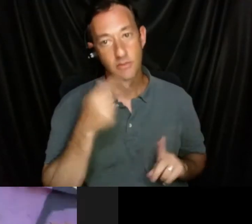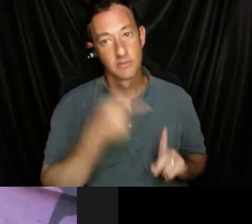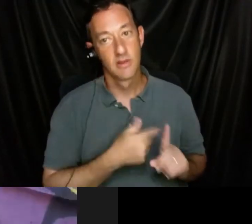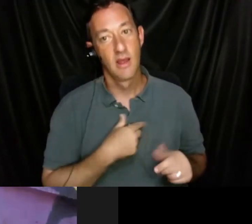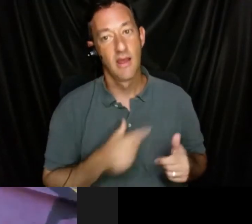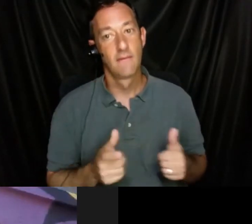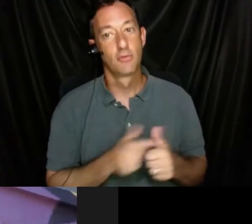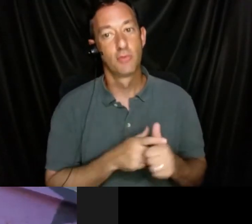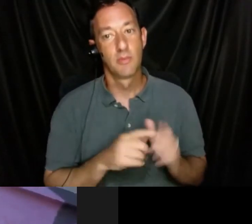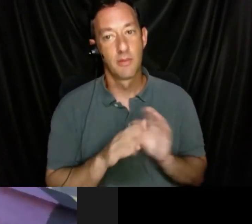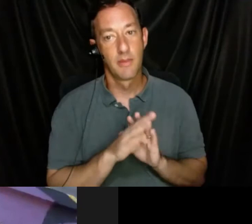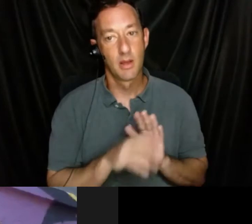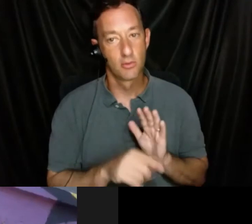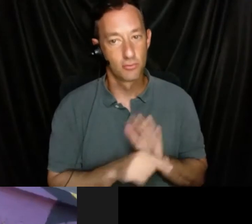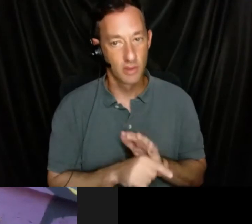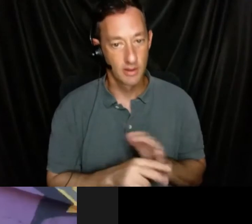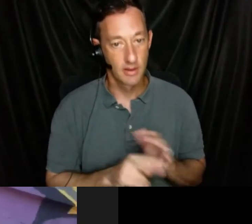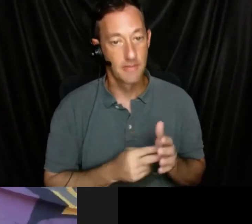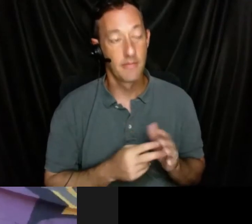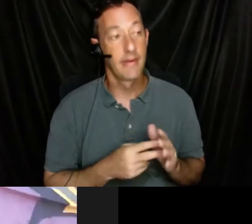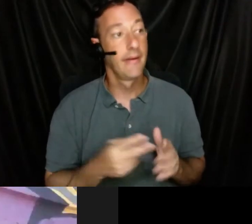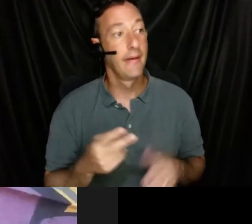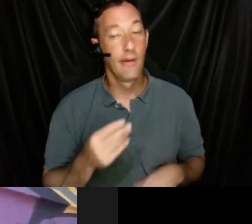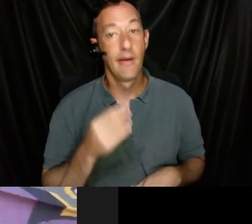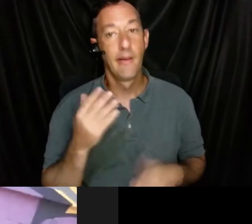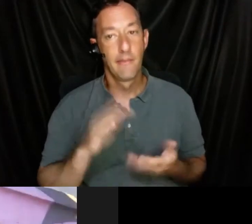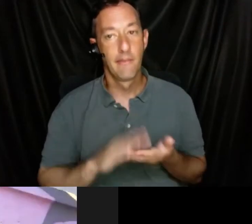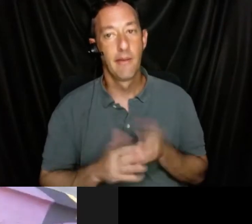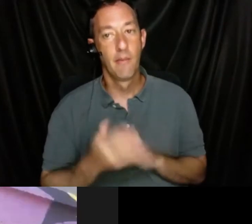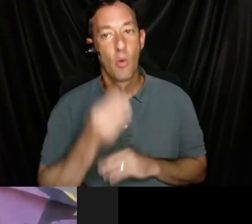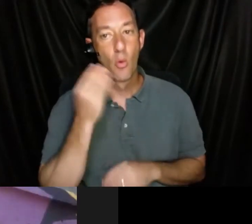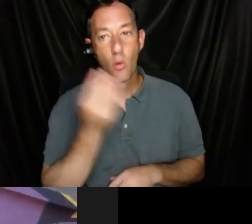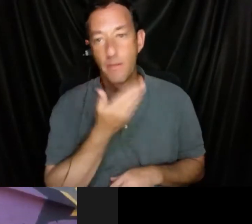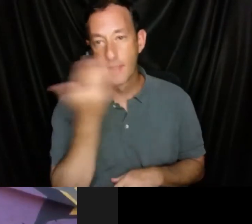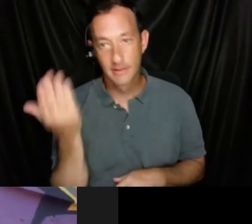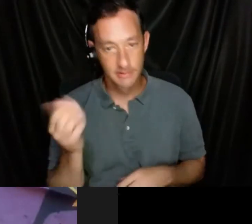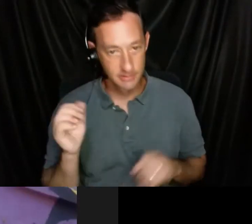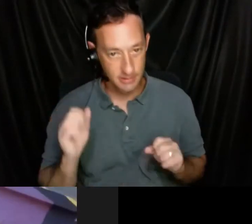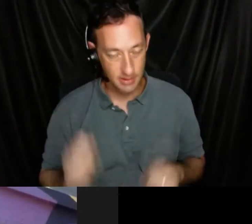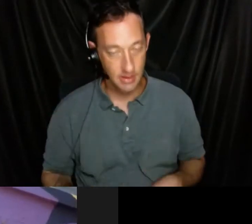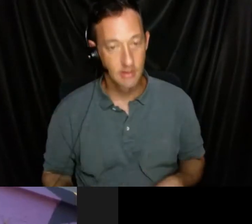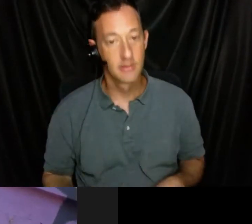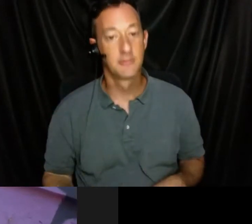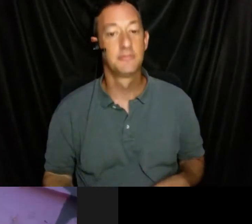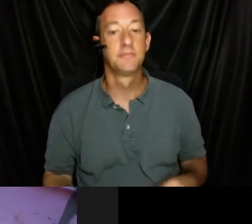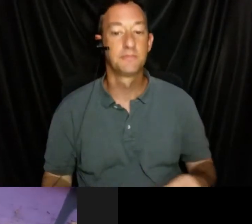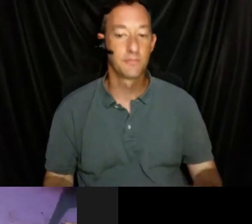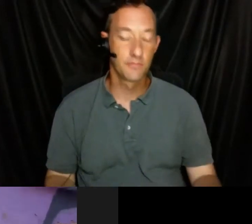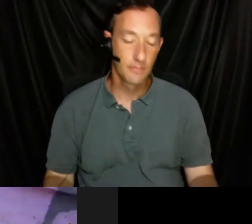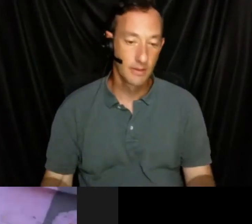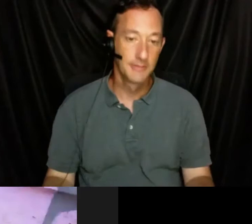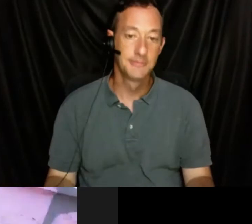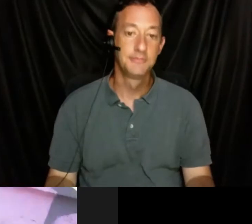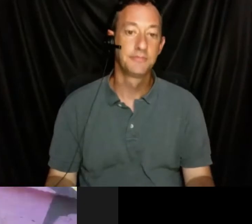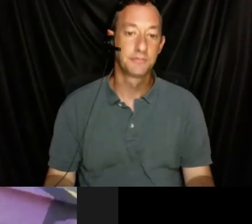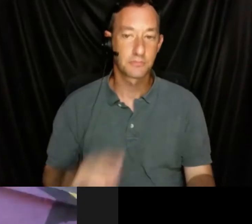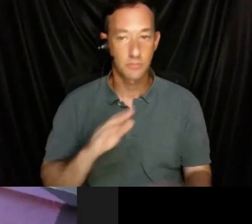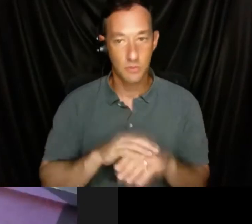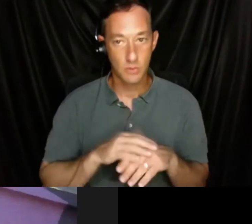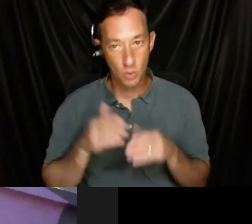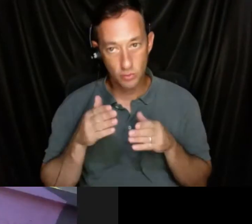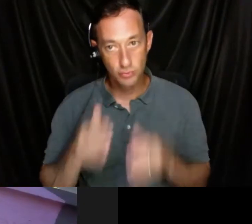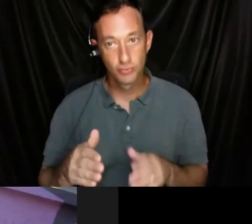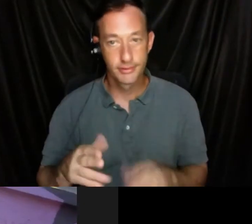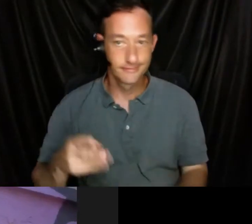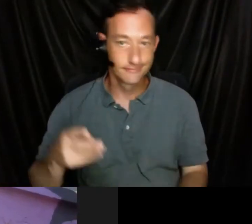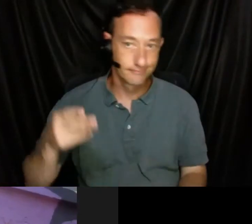background, which means that opens the door for homelessness. That opens the door for a person to be on the street. That opens the